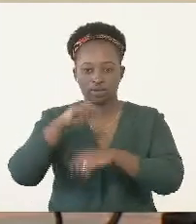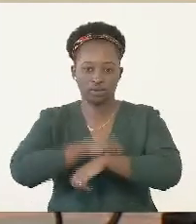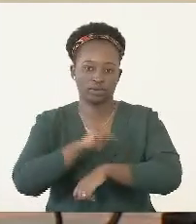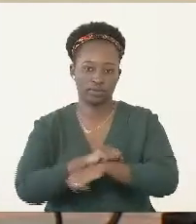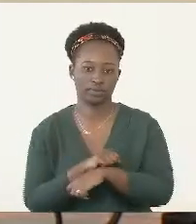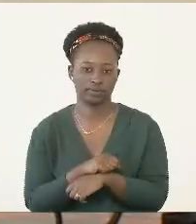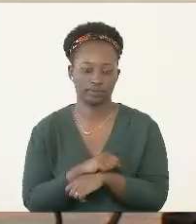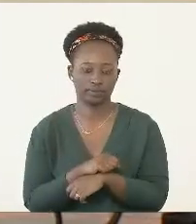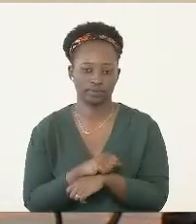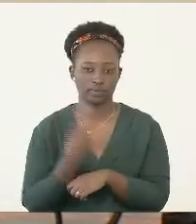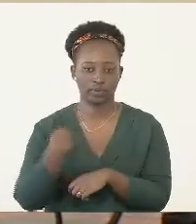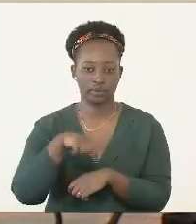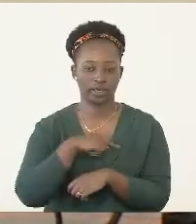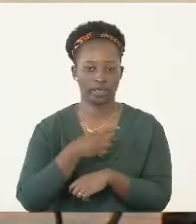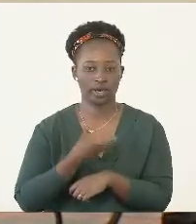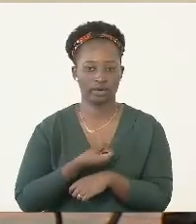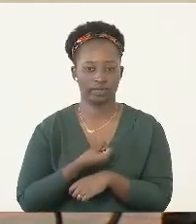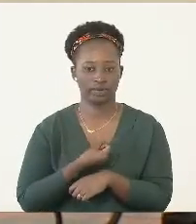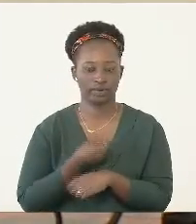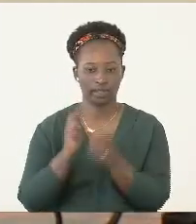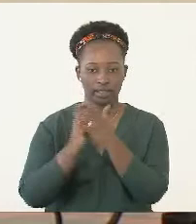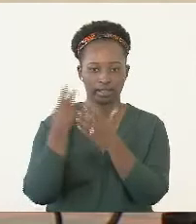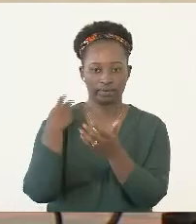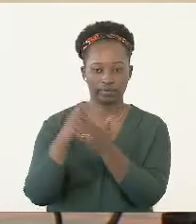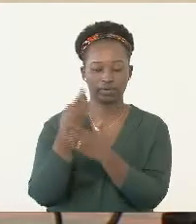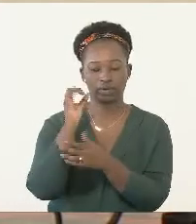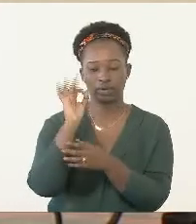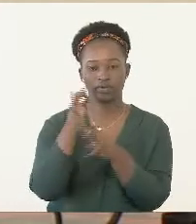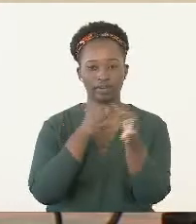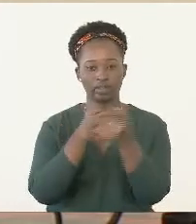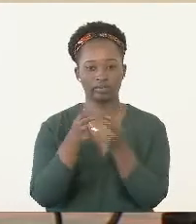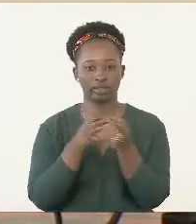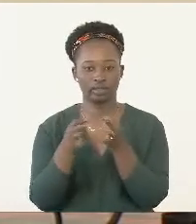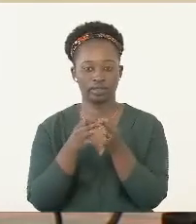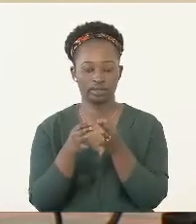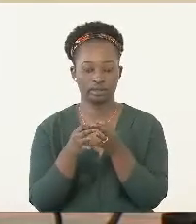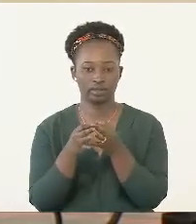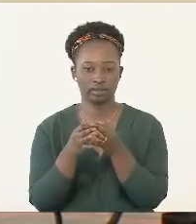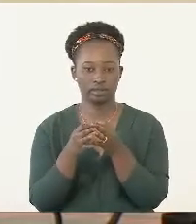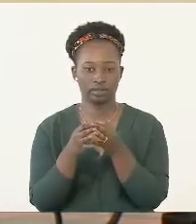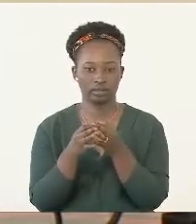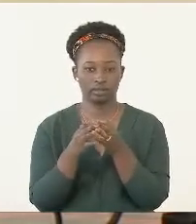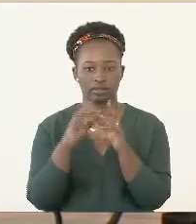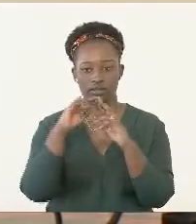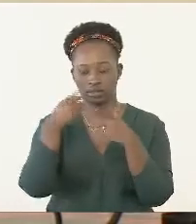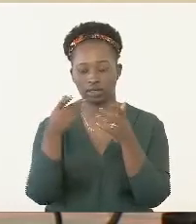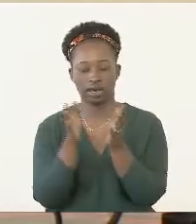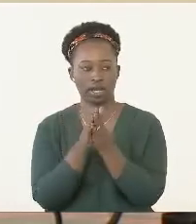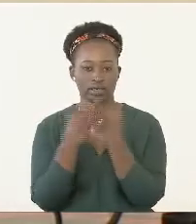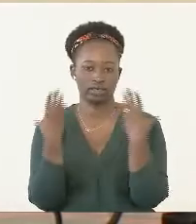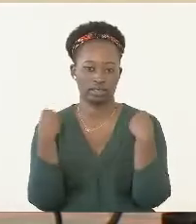So we are having the review of interpreting Meselson and Stahl's